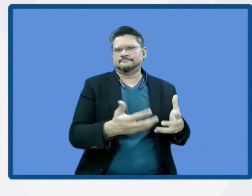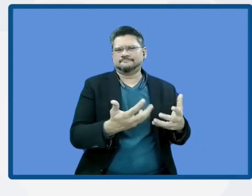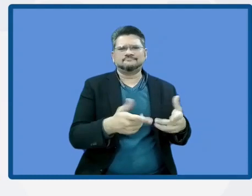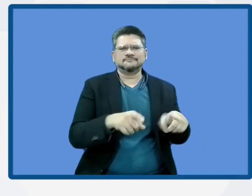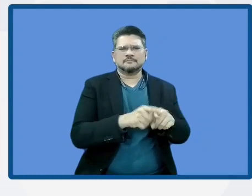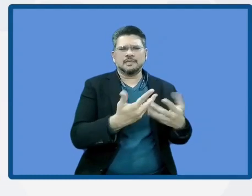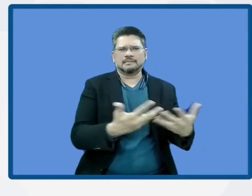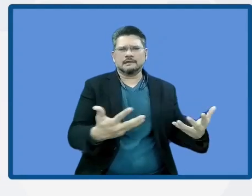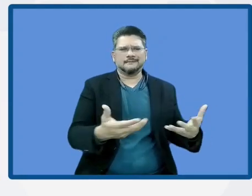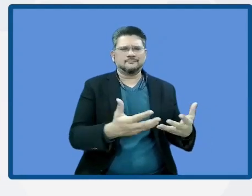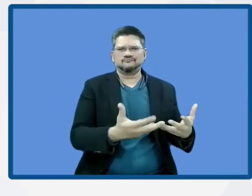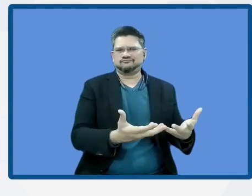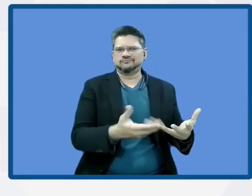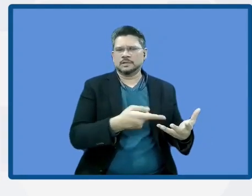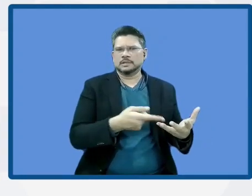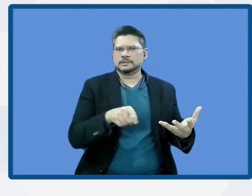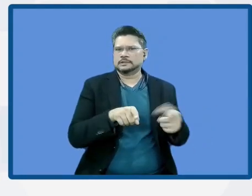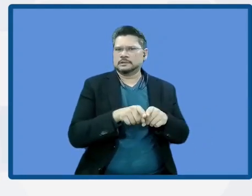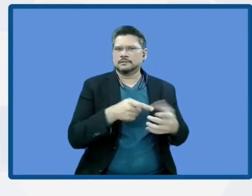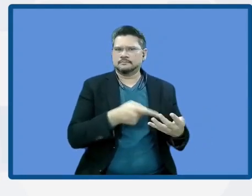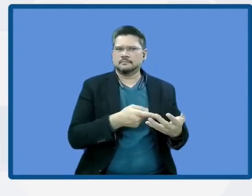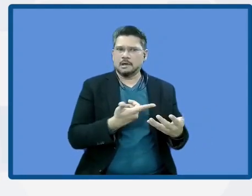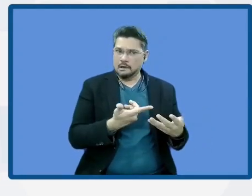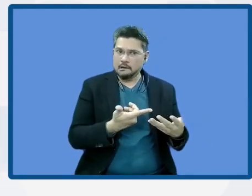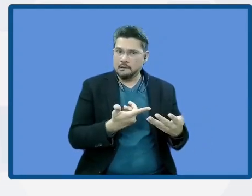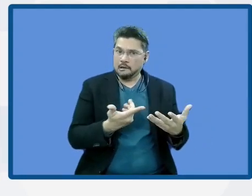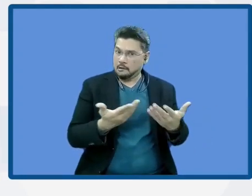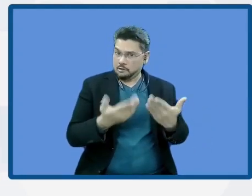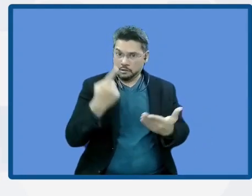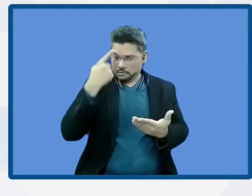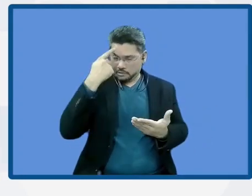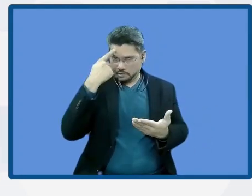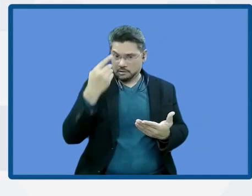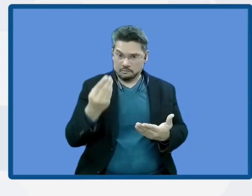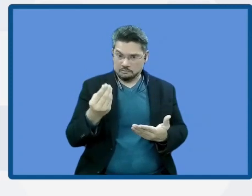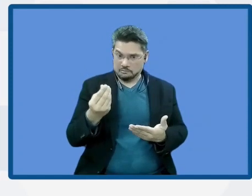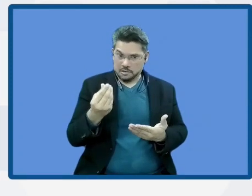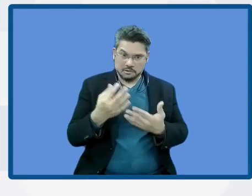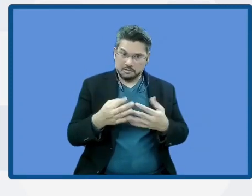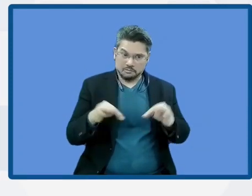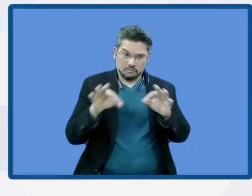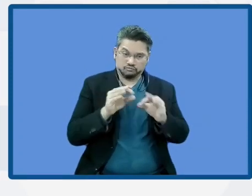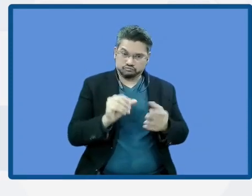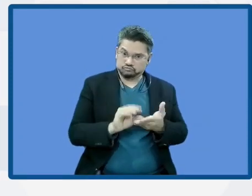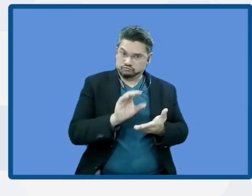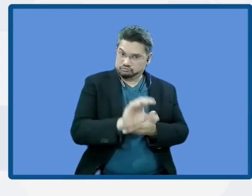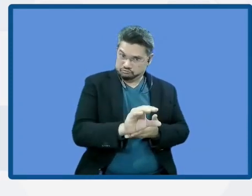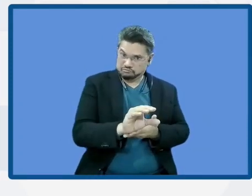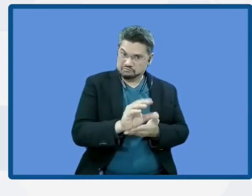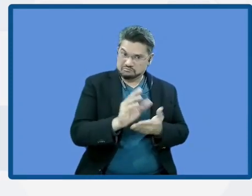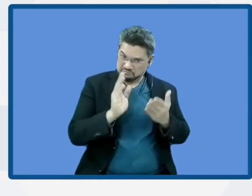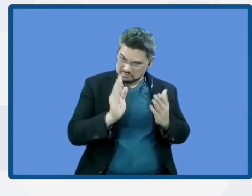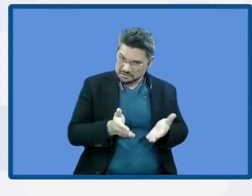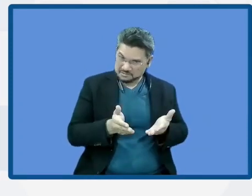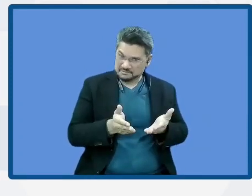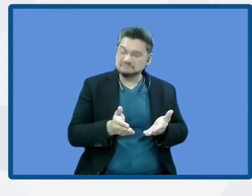investing in these early warning system devices for geological events? Well, I believe it is worth it. I believe we